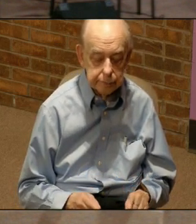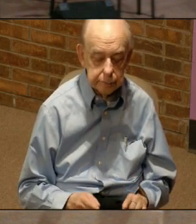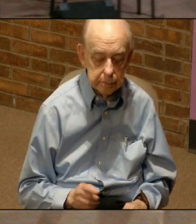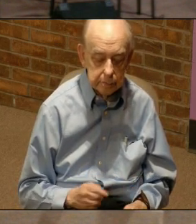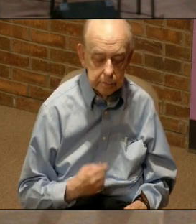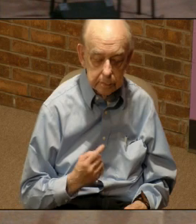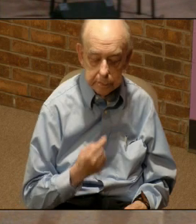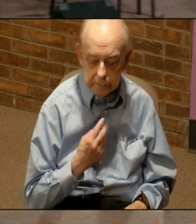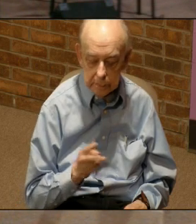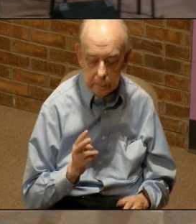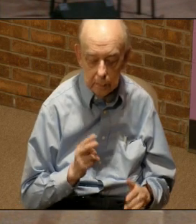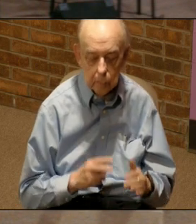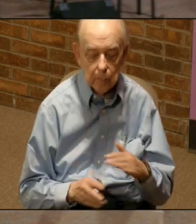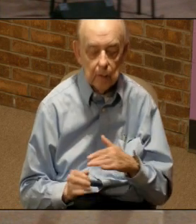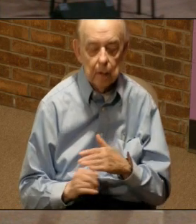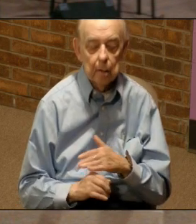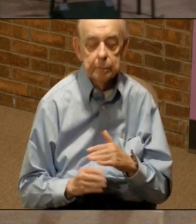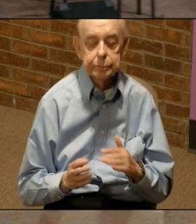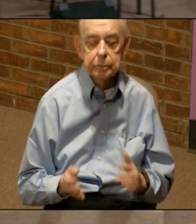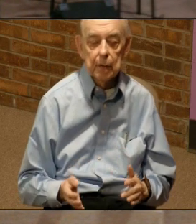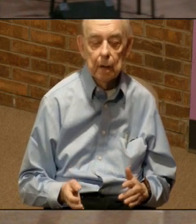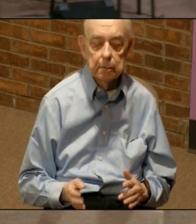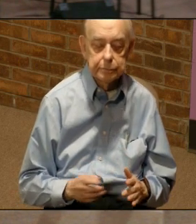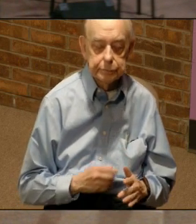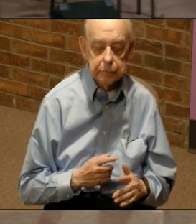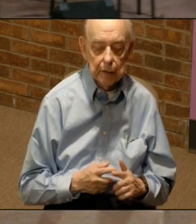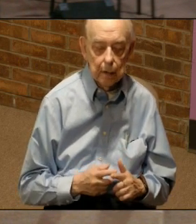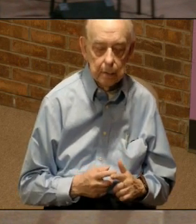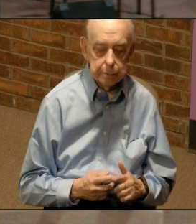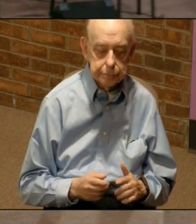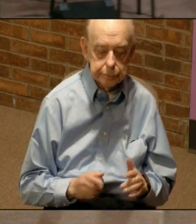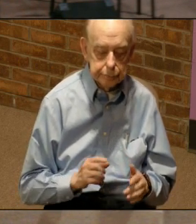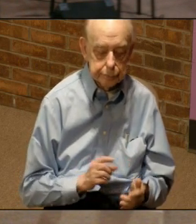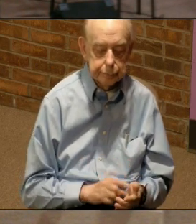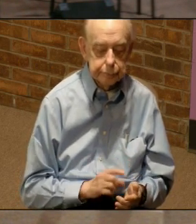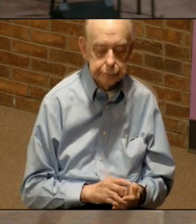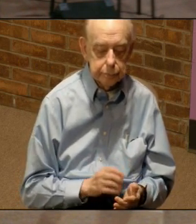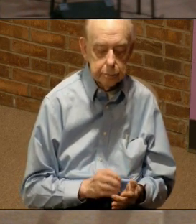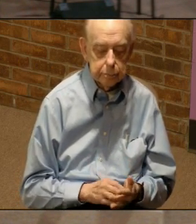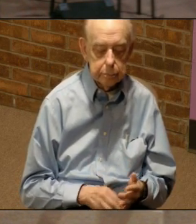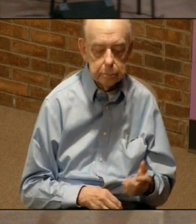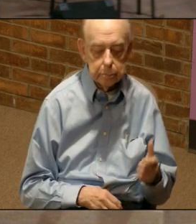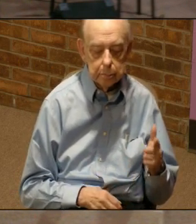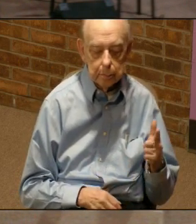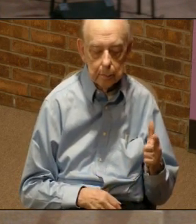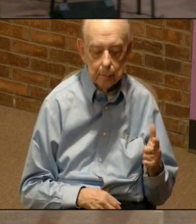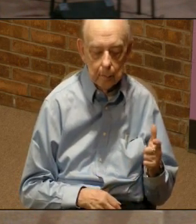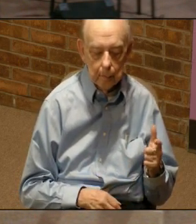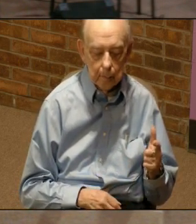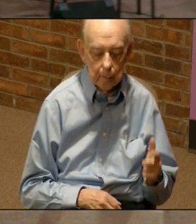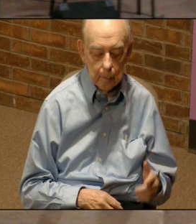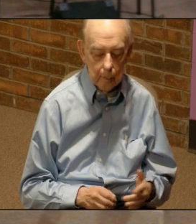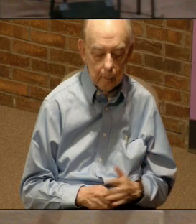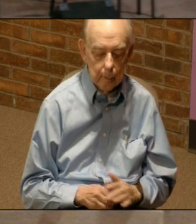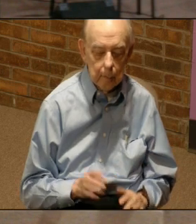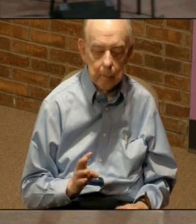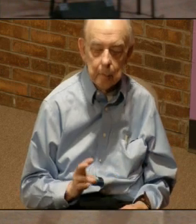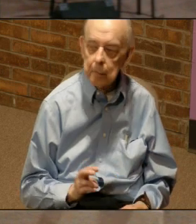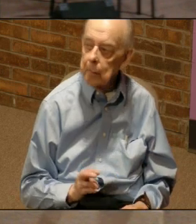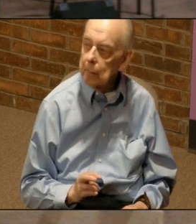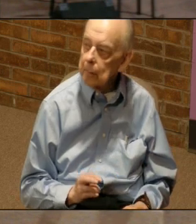us the prophecies that are there. And then in Luke chapter 21, in verse number